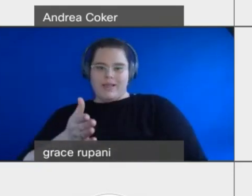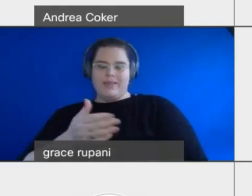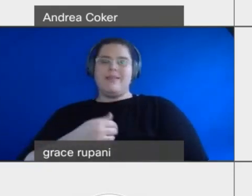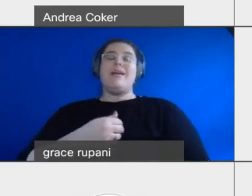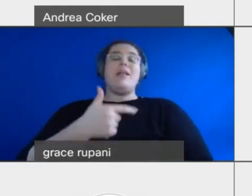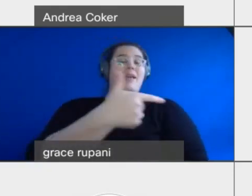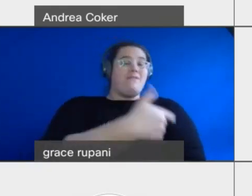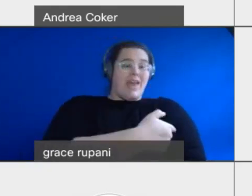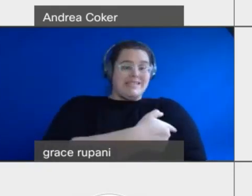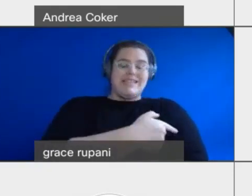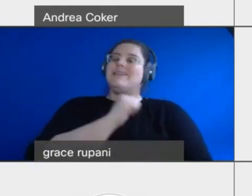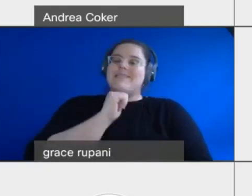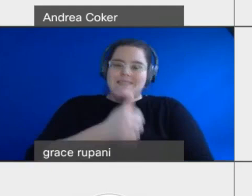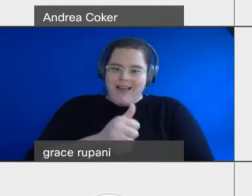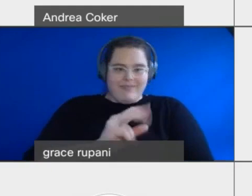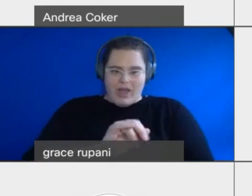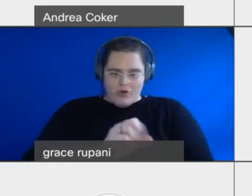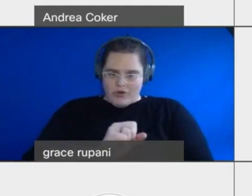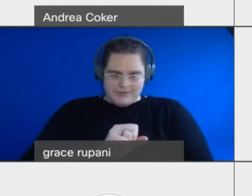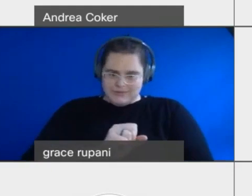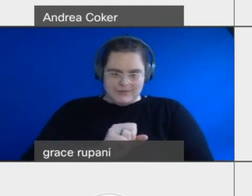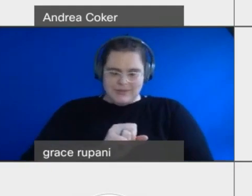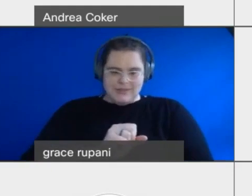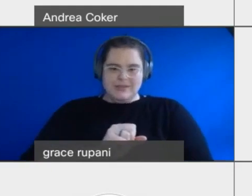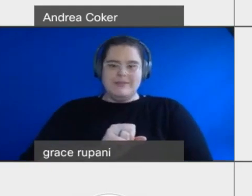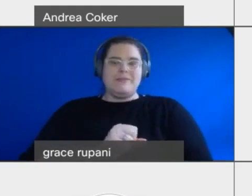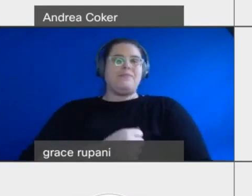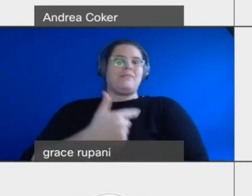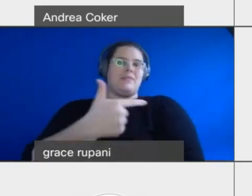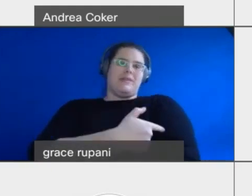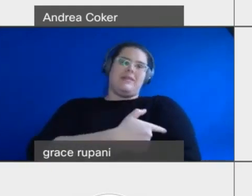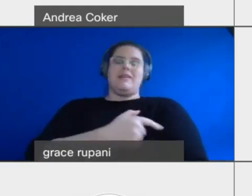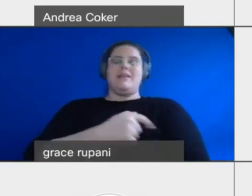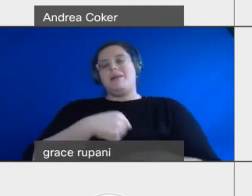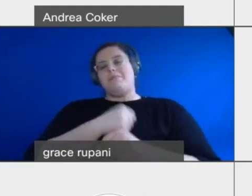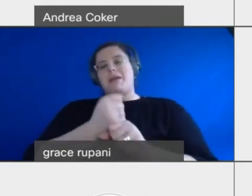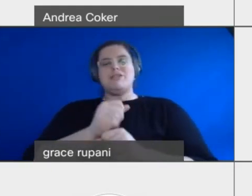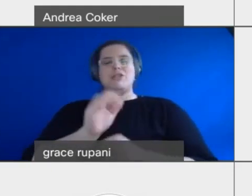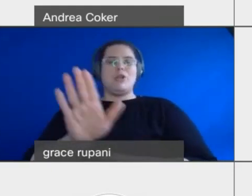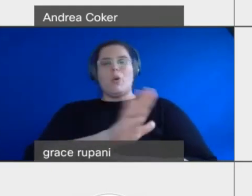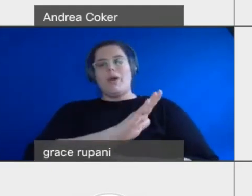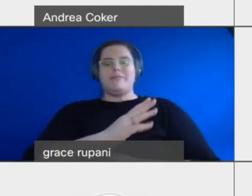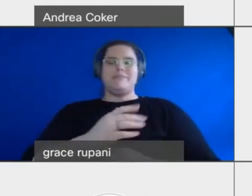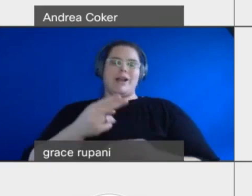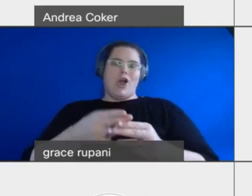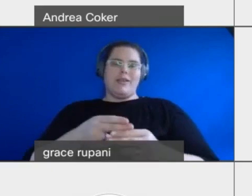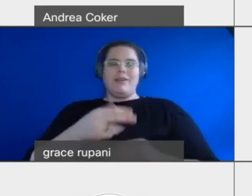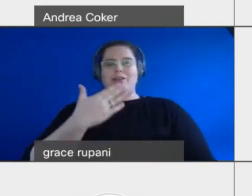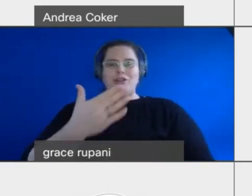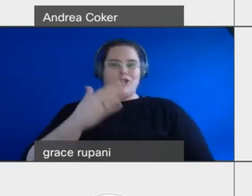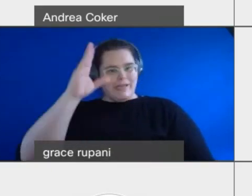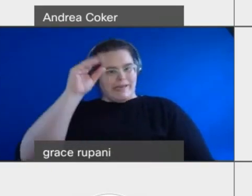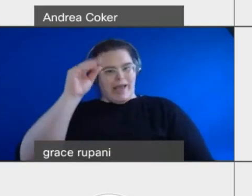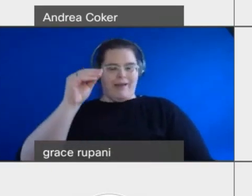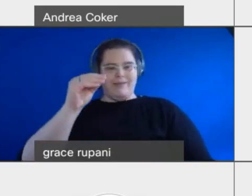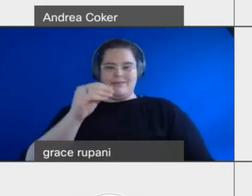The vaccine makes your good guy bugs, what I tell my kids. be able to quickly identify a portion of